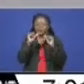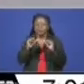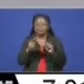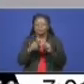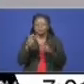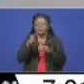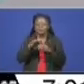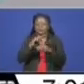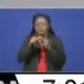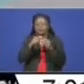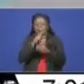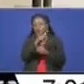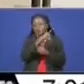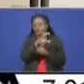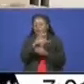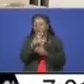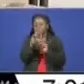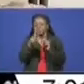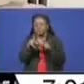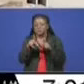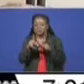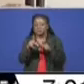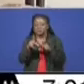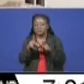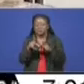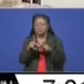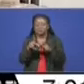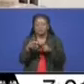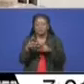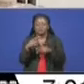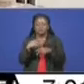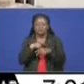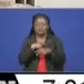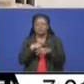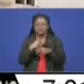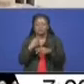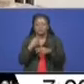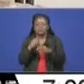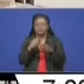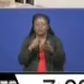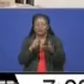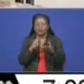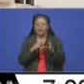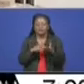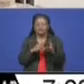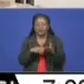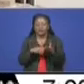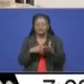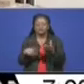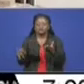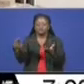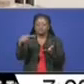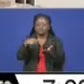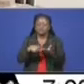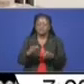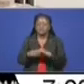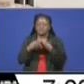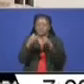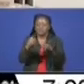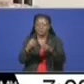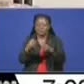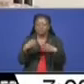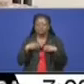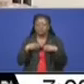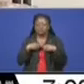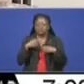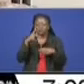them in all. Director of Labor John Pinder, meantime, says Roach was advised to resubmit a strike poll application, but at